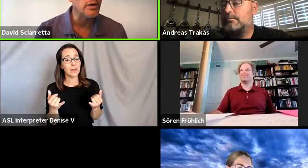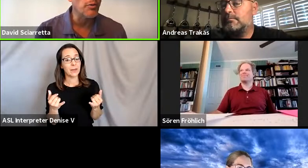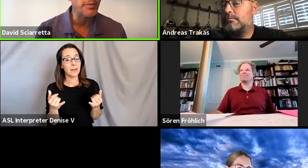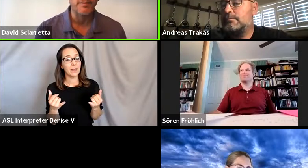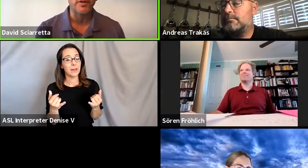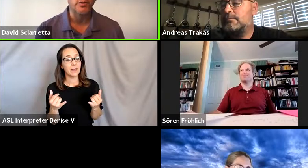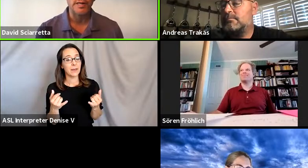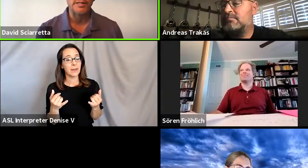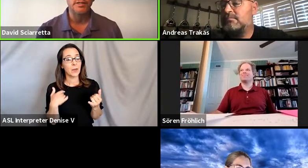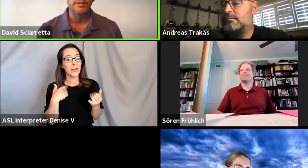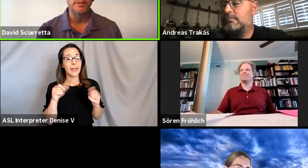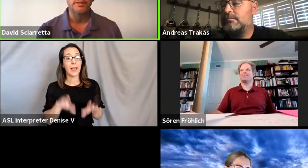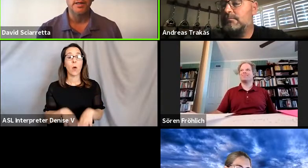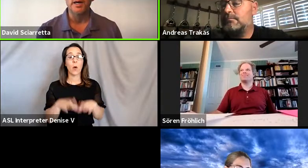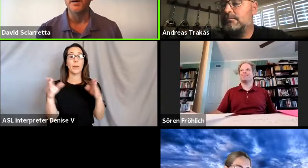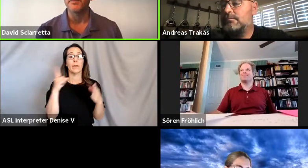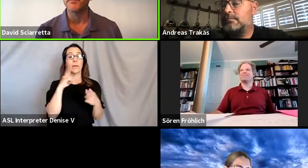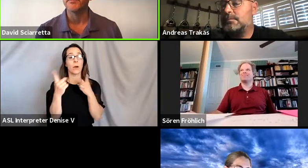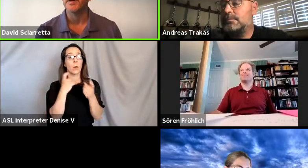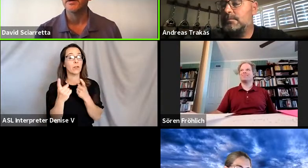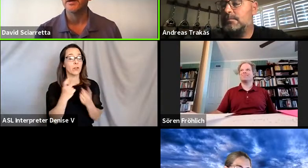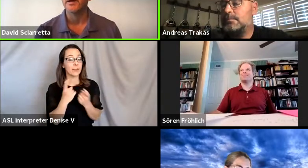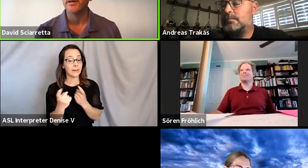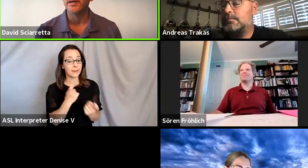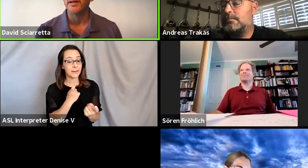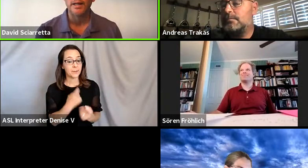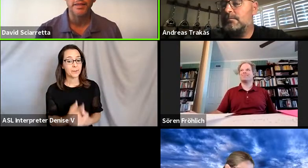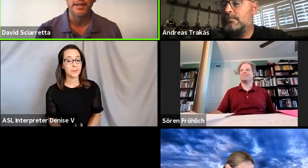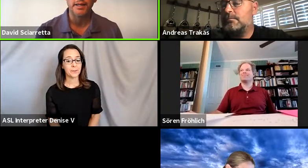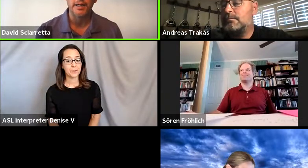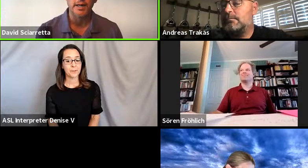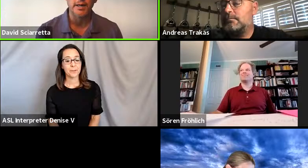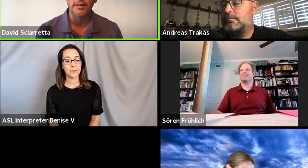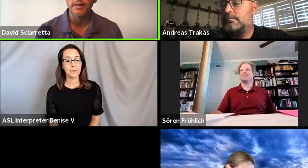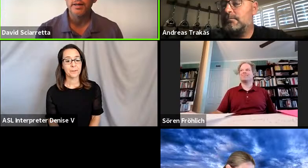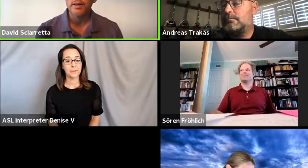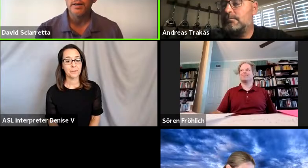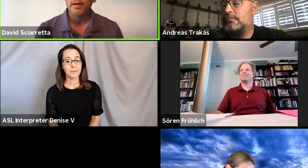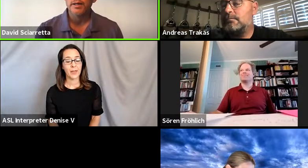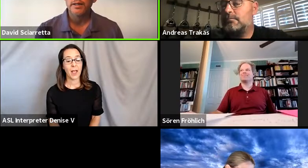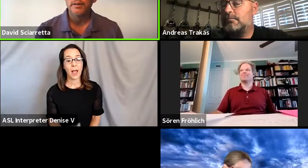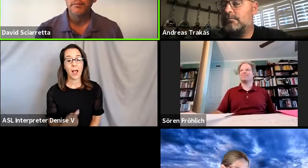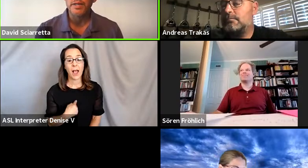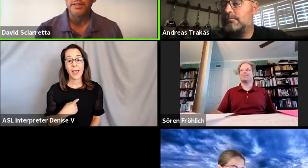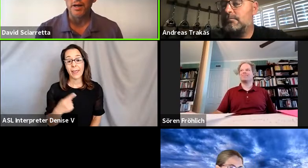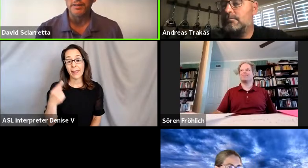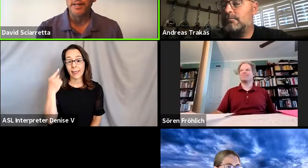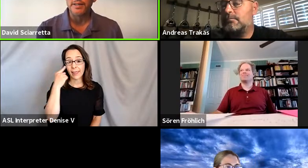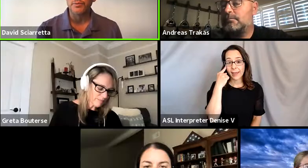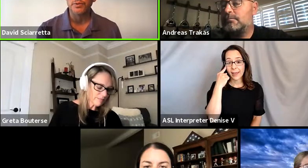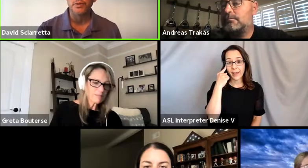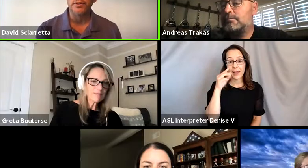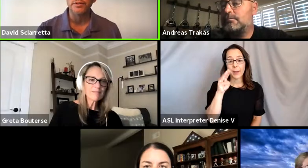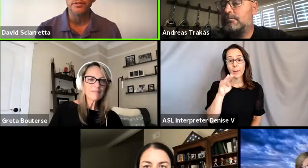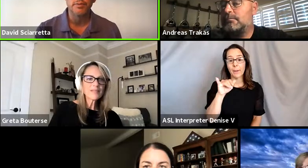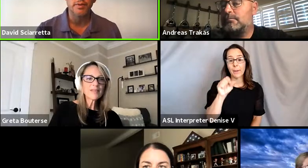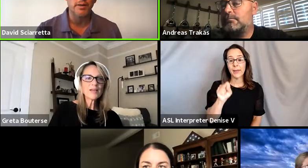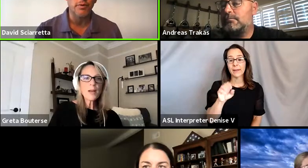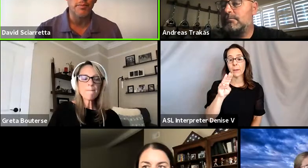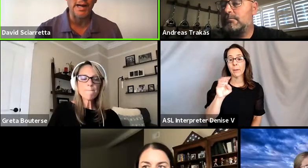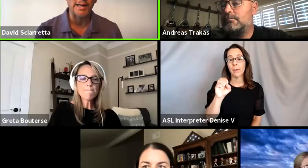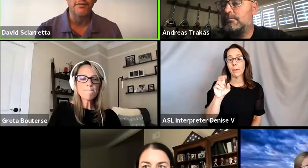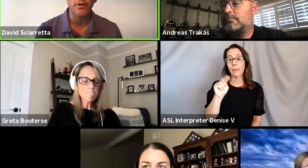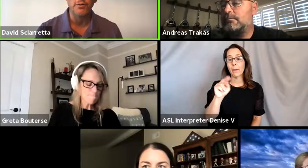we can open up for questions. I think Ms. Montes was going to